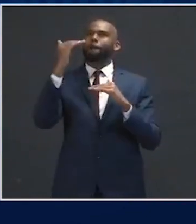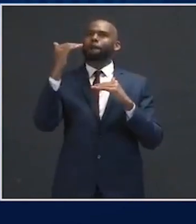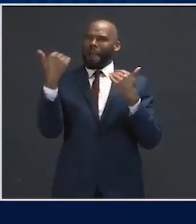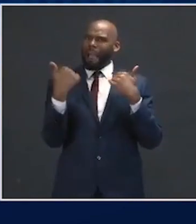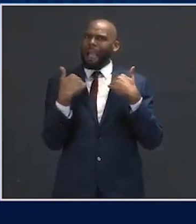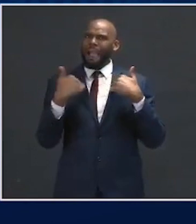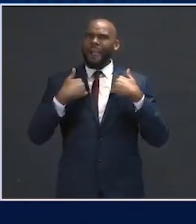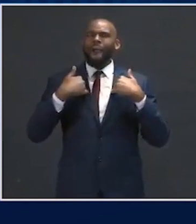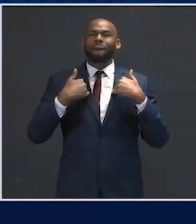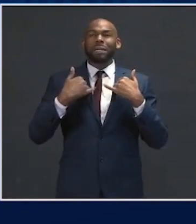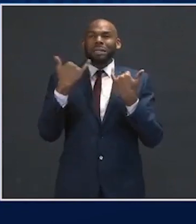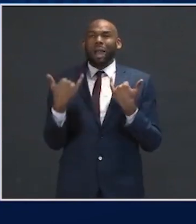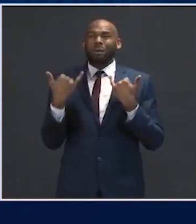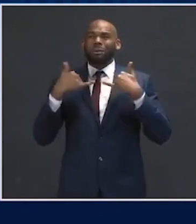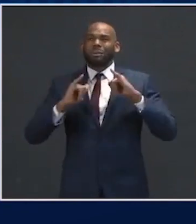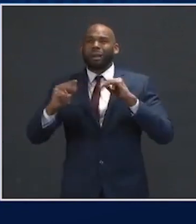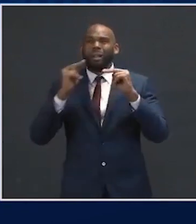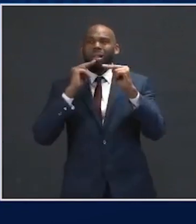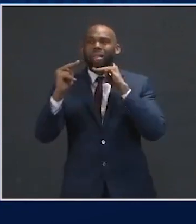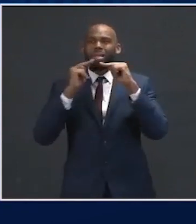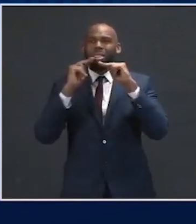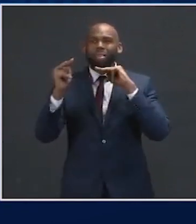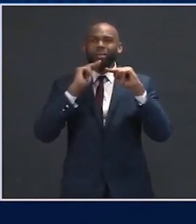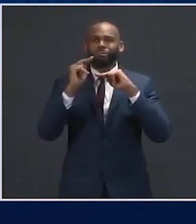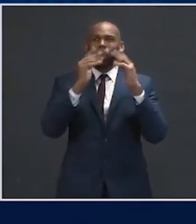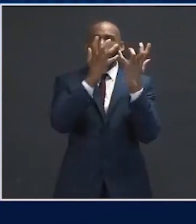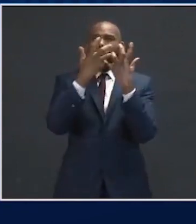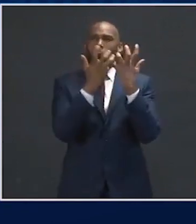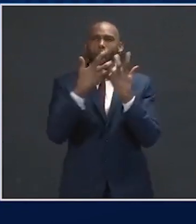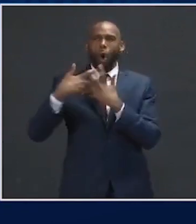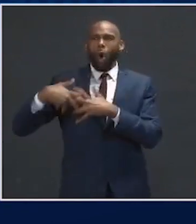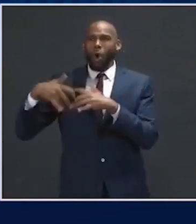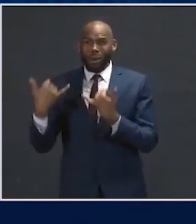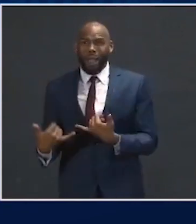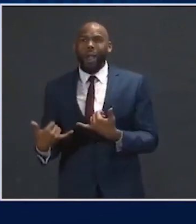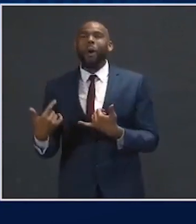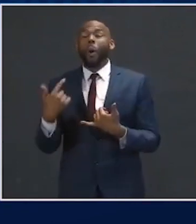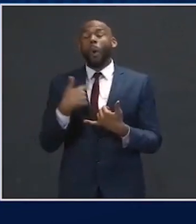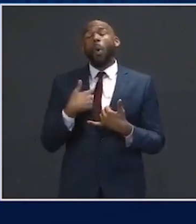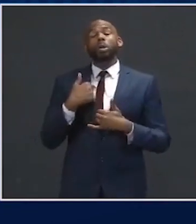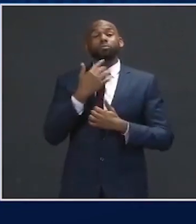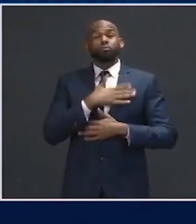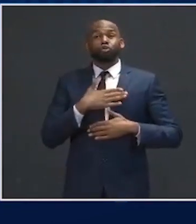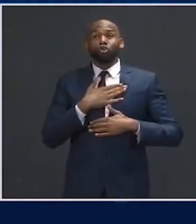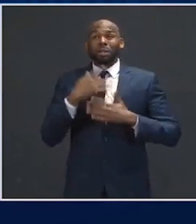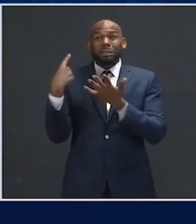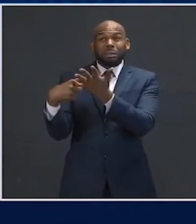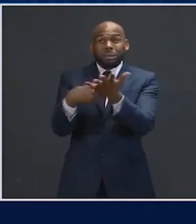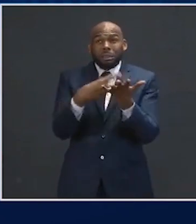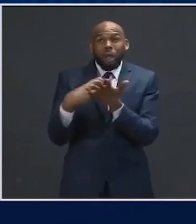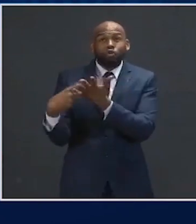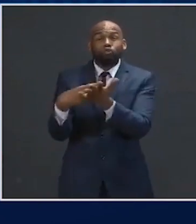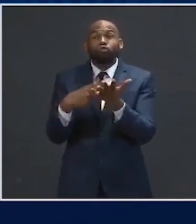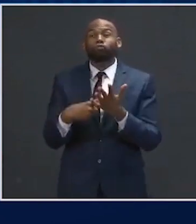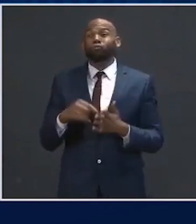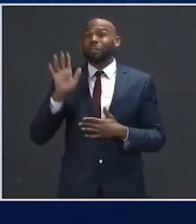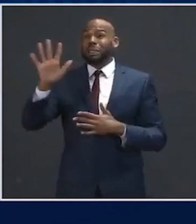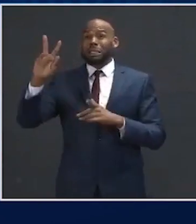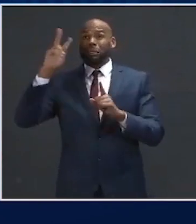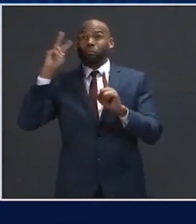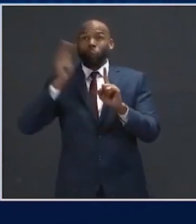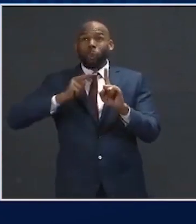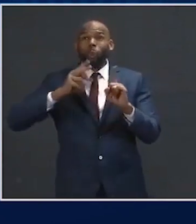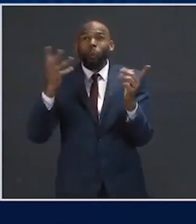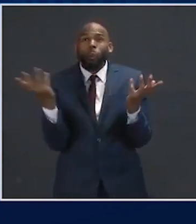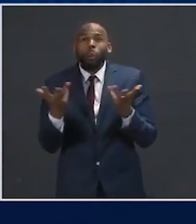are ongoing. We certainly support the discussions as they're happening. And certainly his view is that these